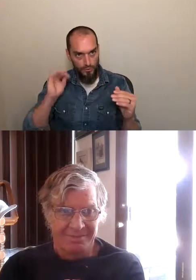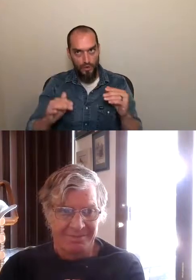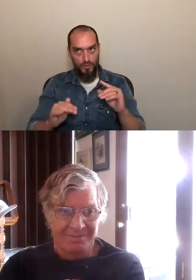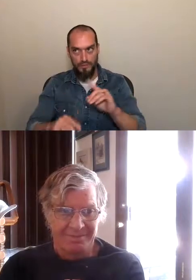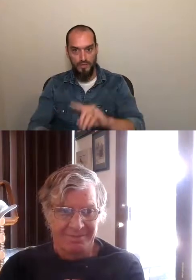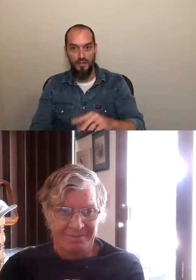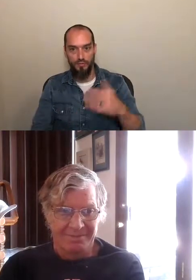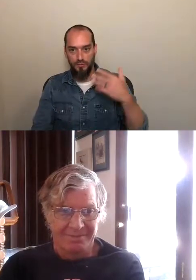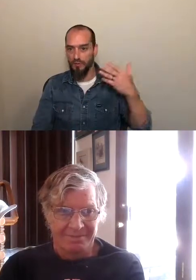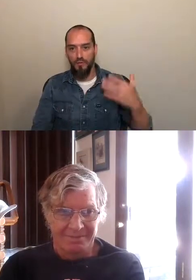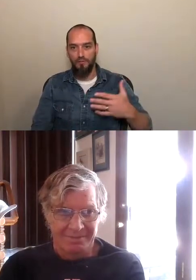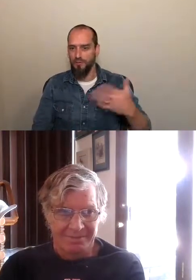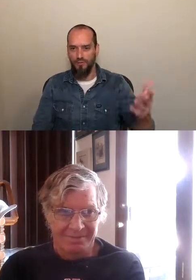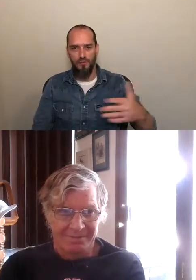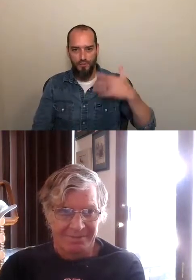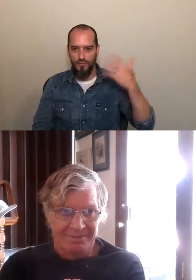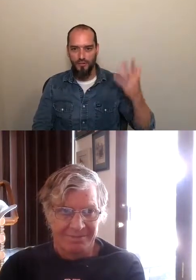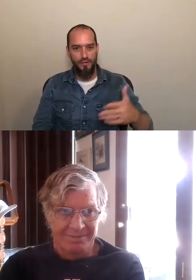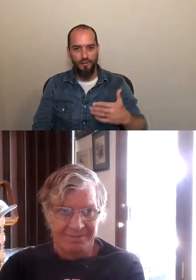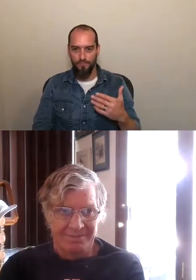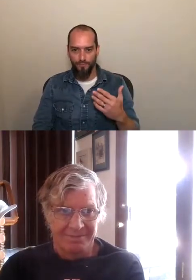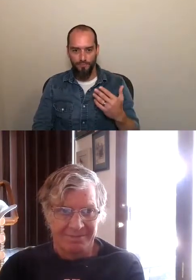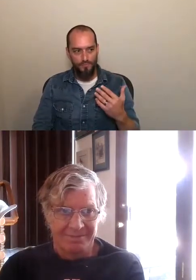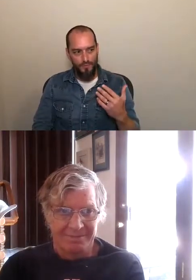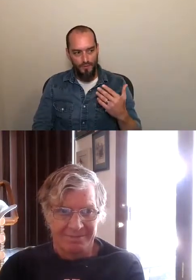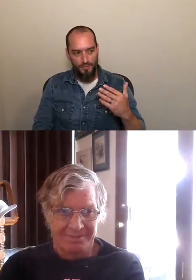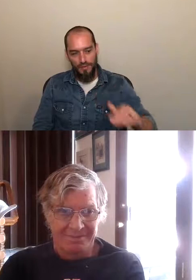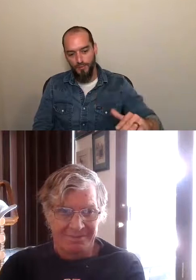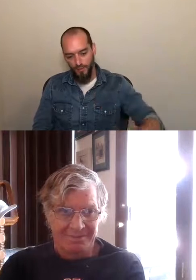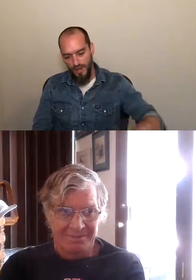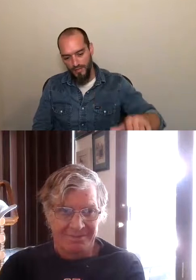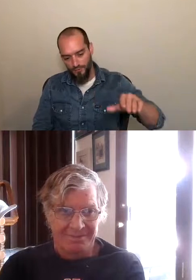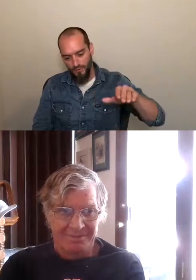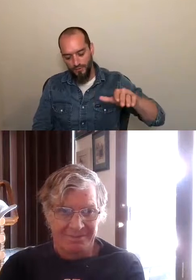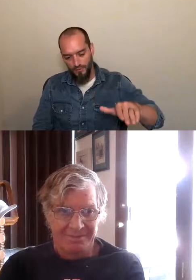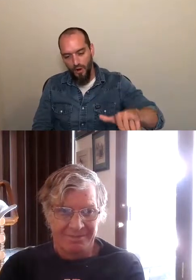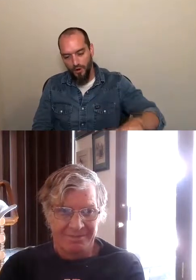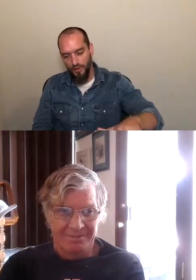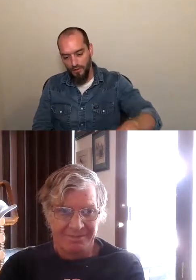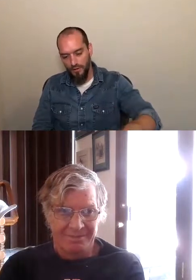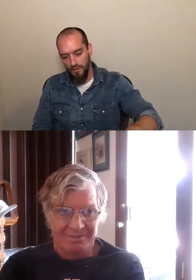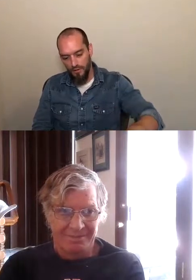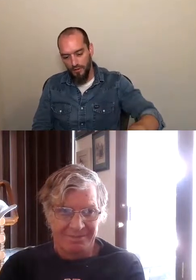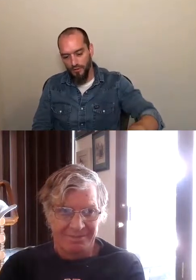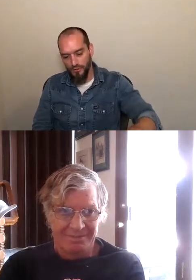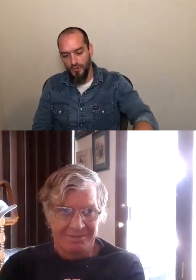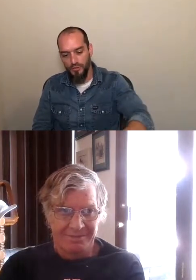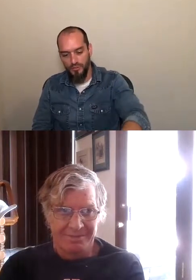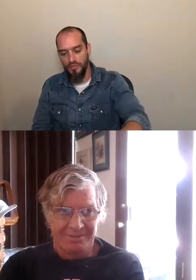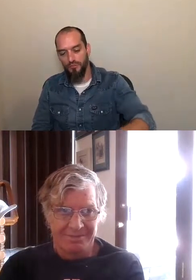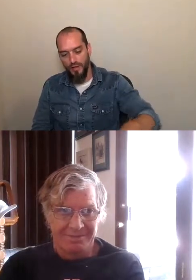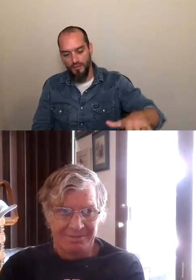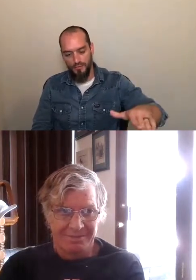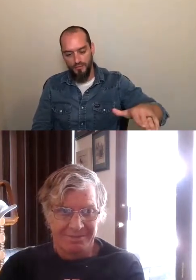when you know that's an issue, you can Google it, you can look it up. Become your own expert on